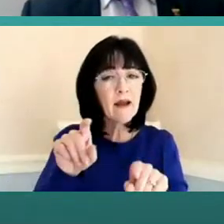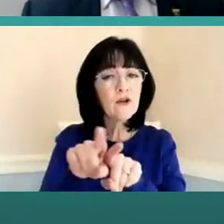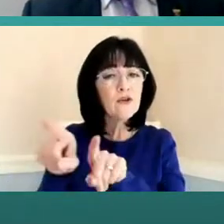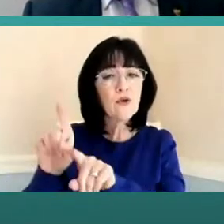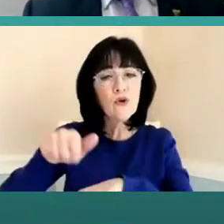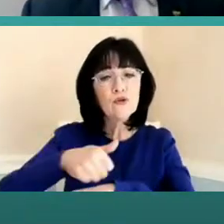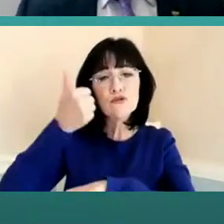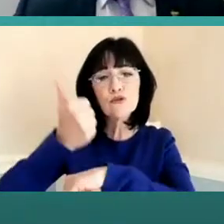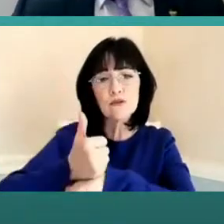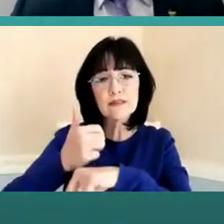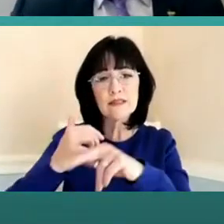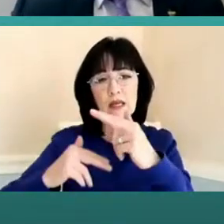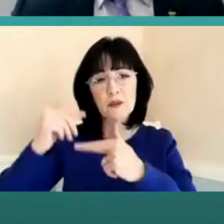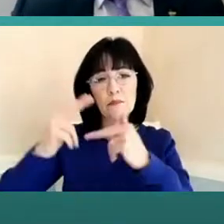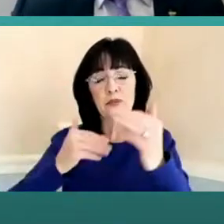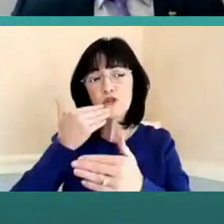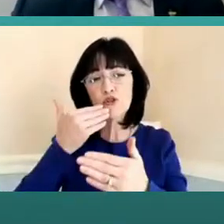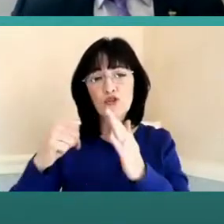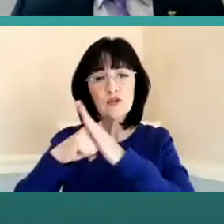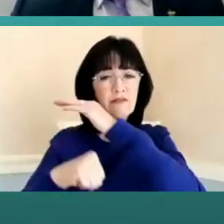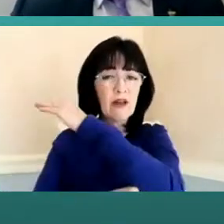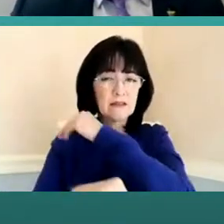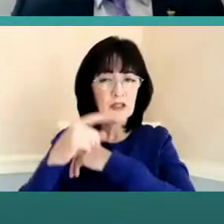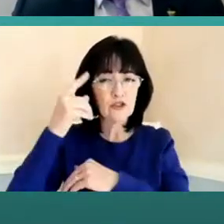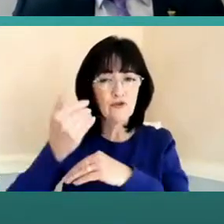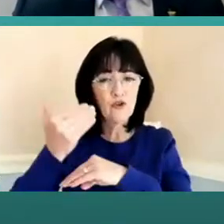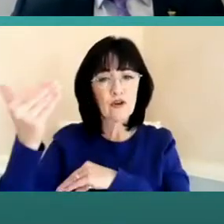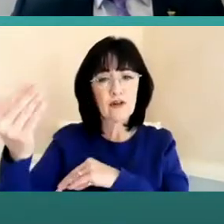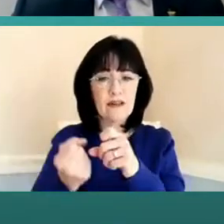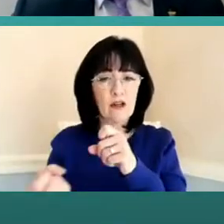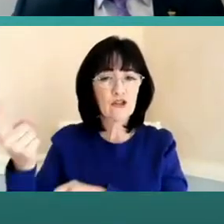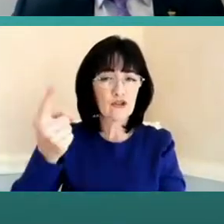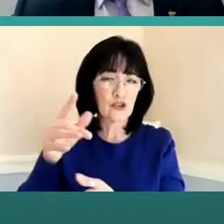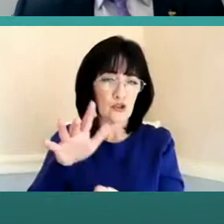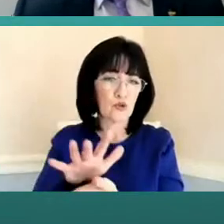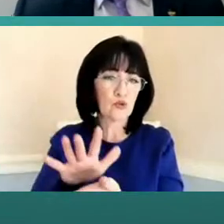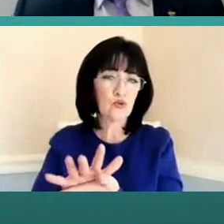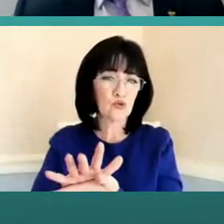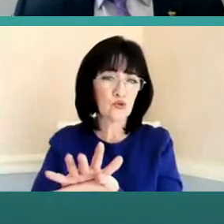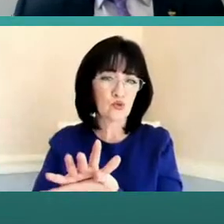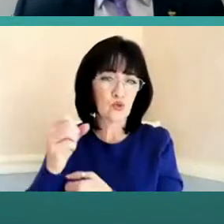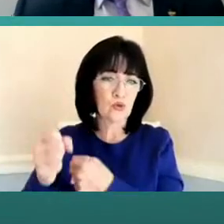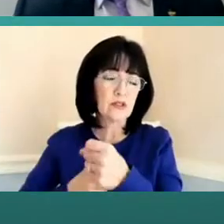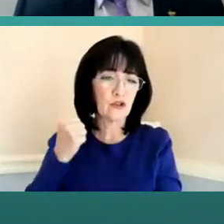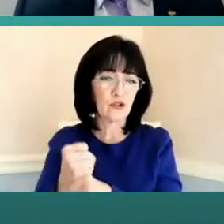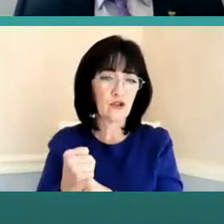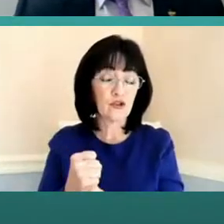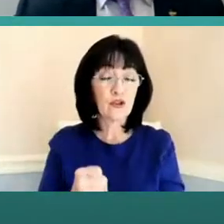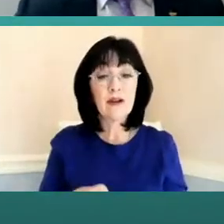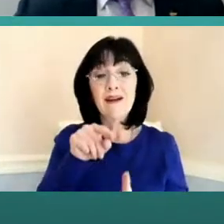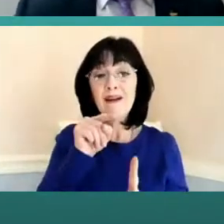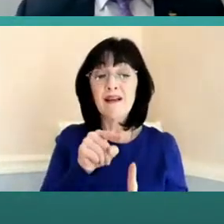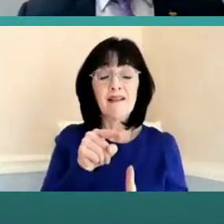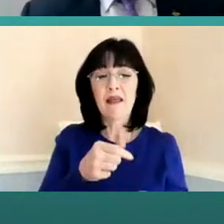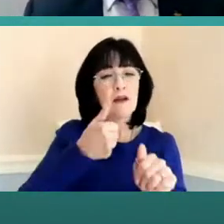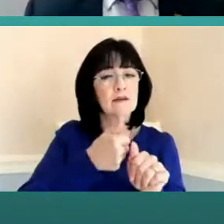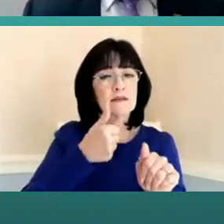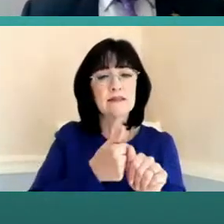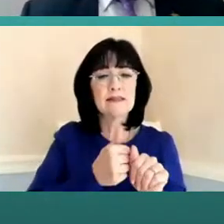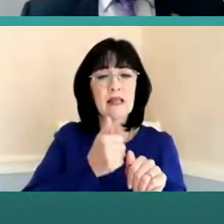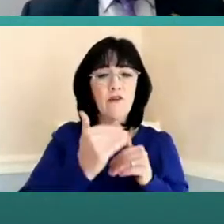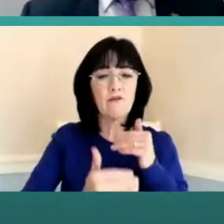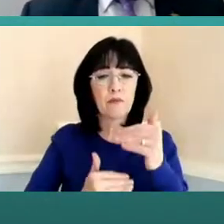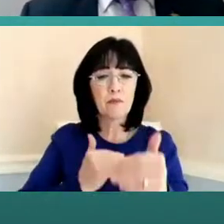This on-demand curriculum will allow students to log on when it works best for them for a self-paced program that adjusts based on their